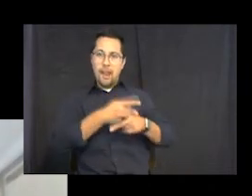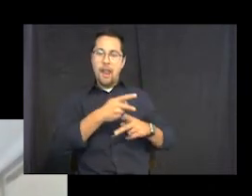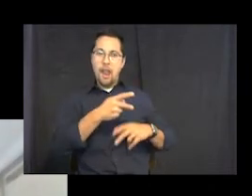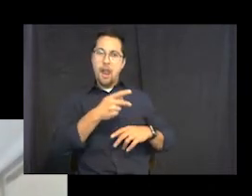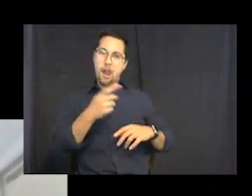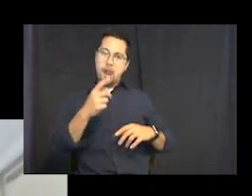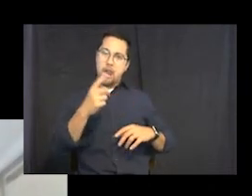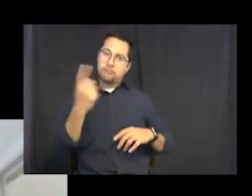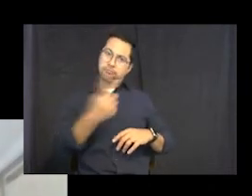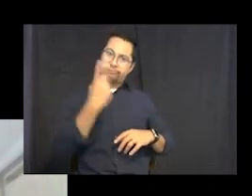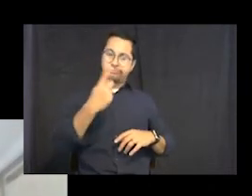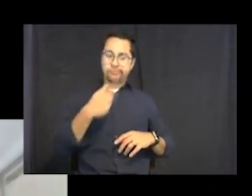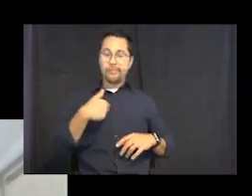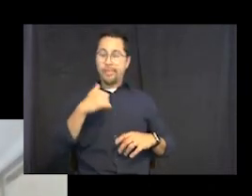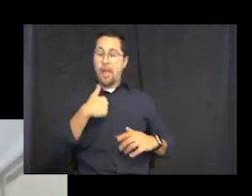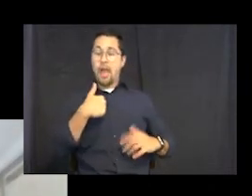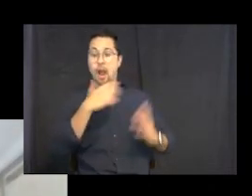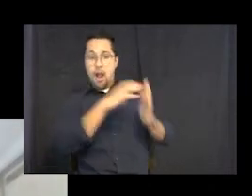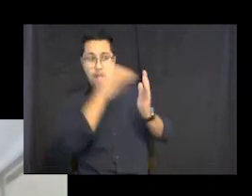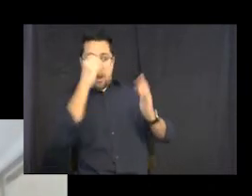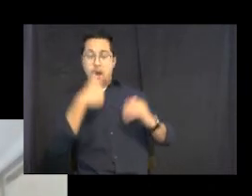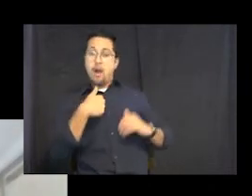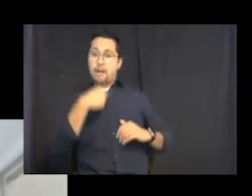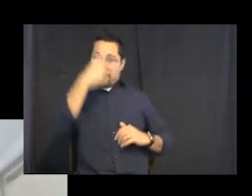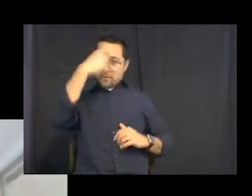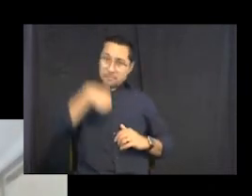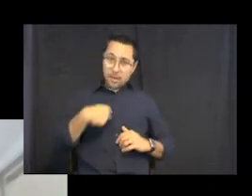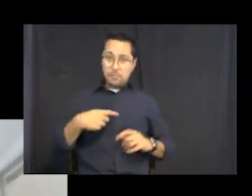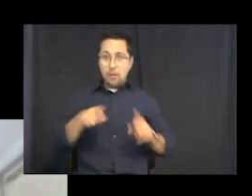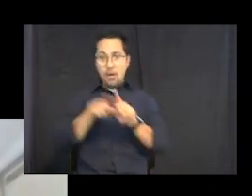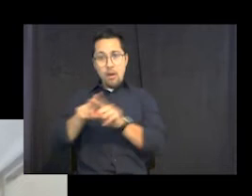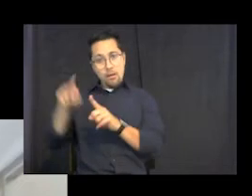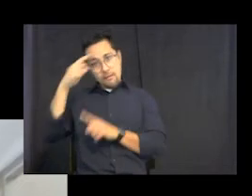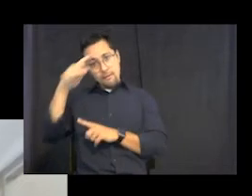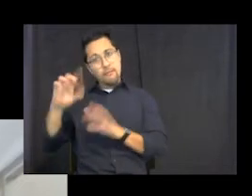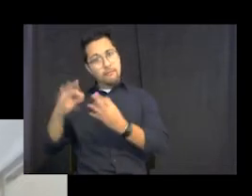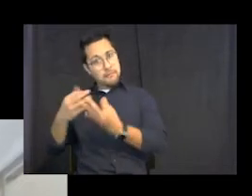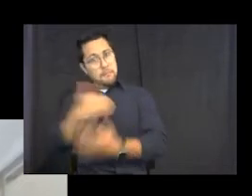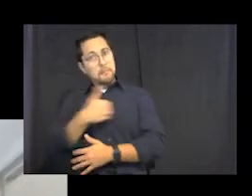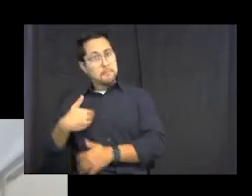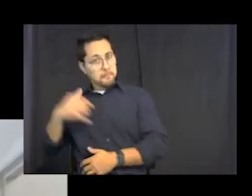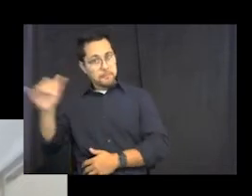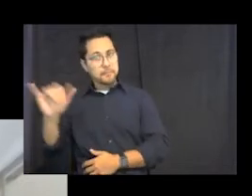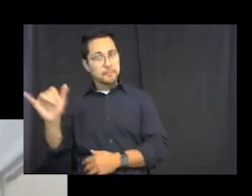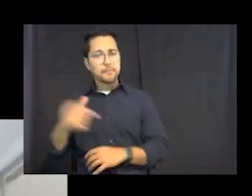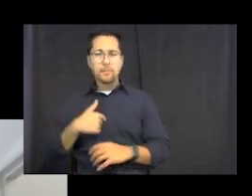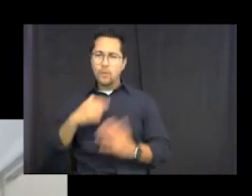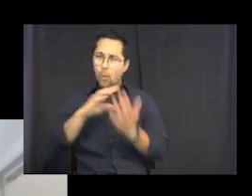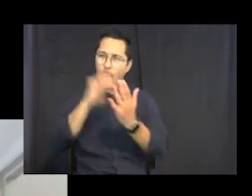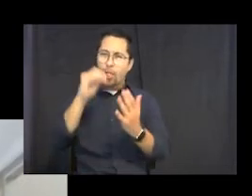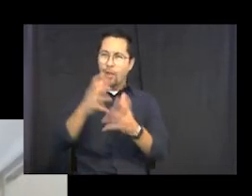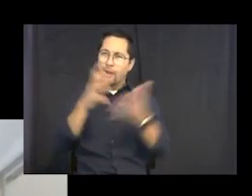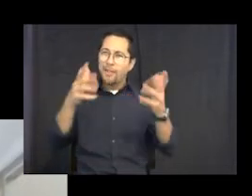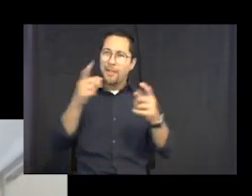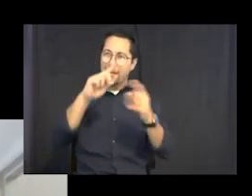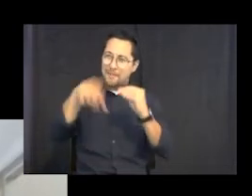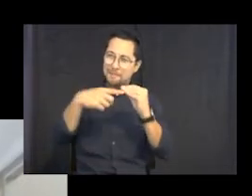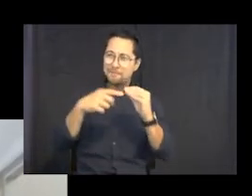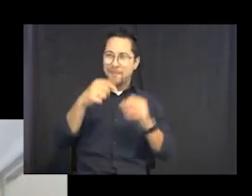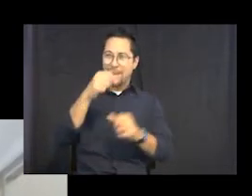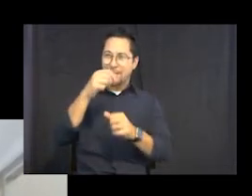perspective for not only me but my family members as well. We learned a lot about one